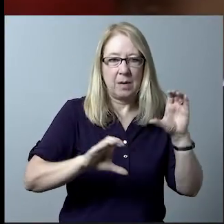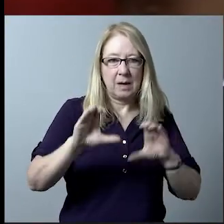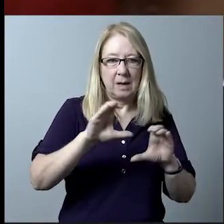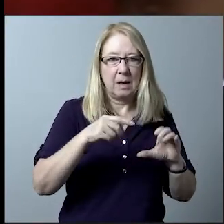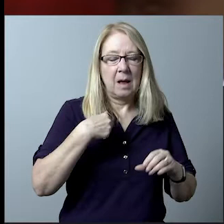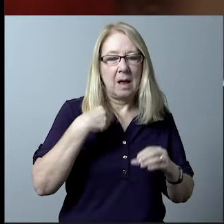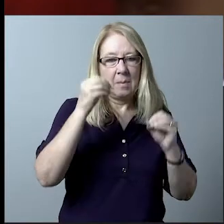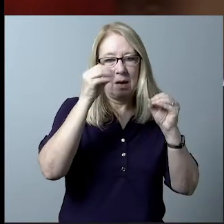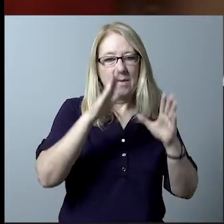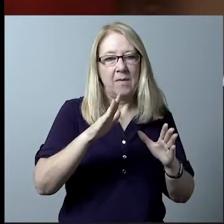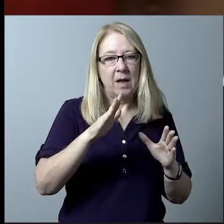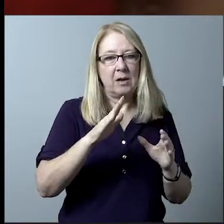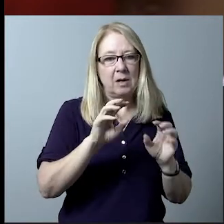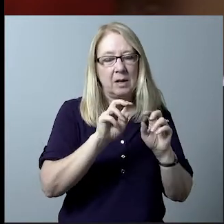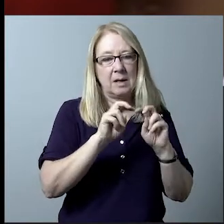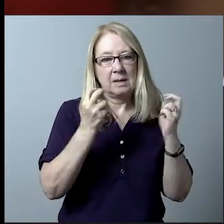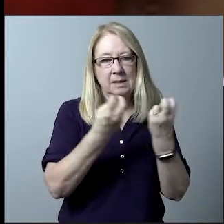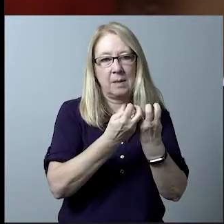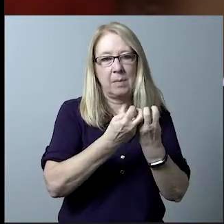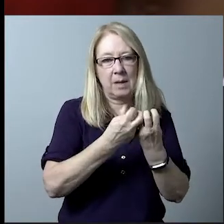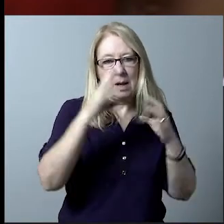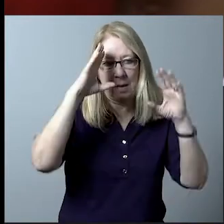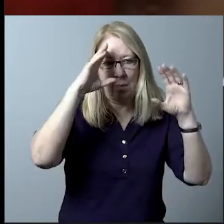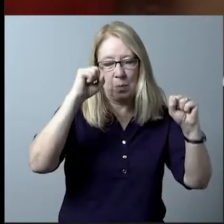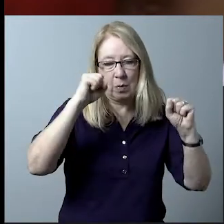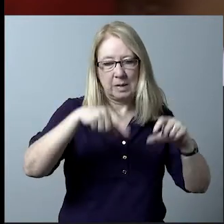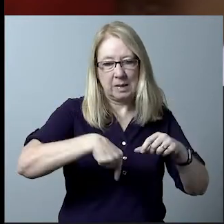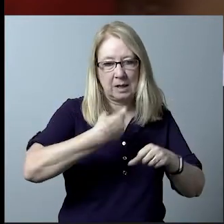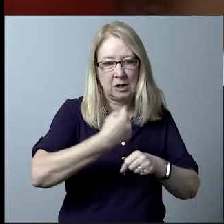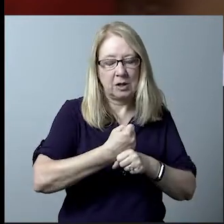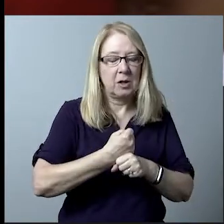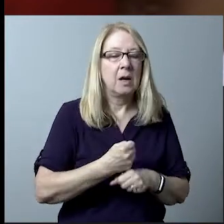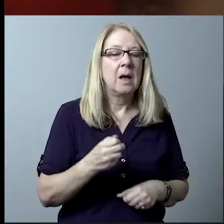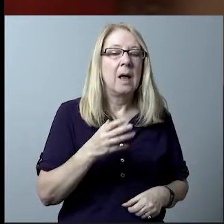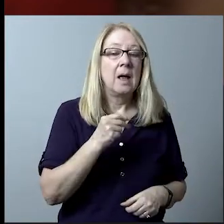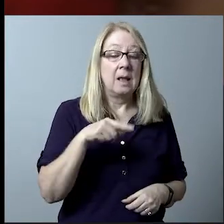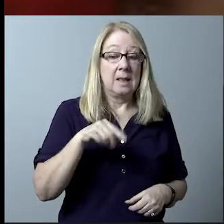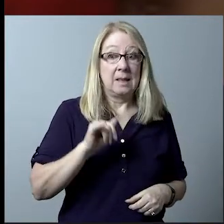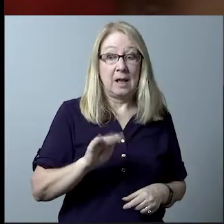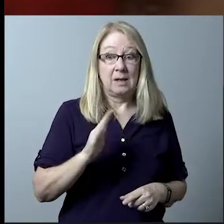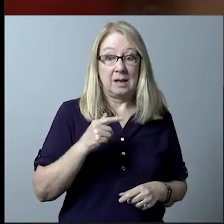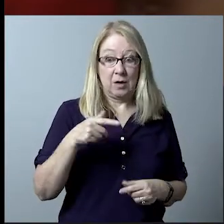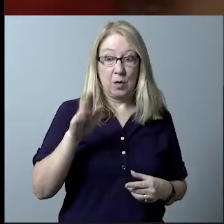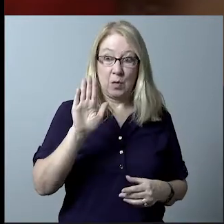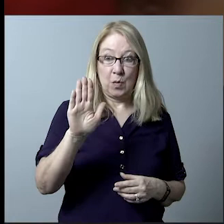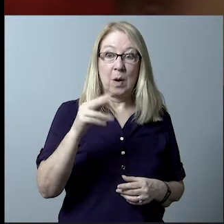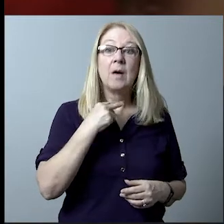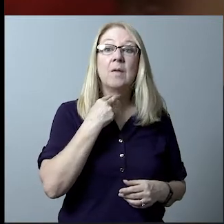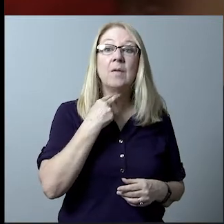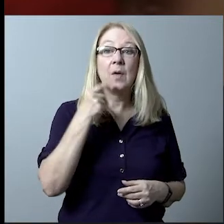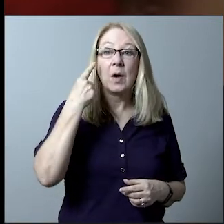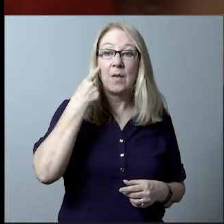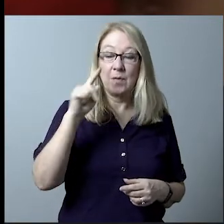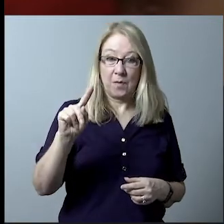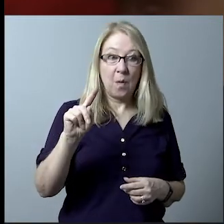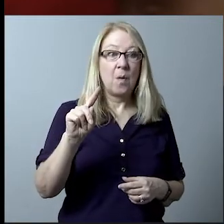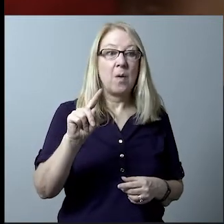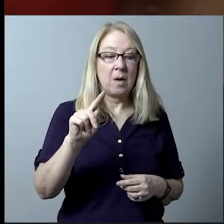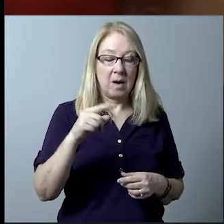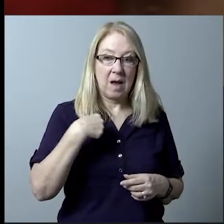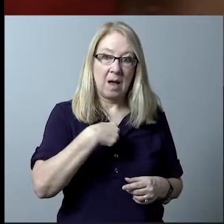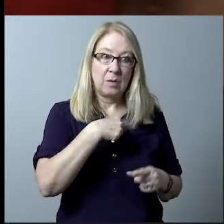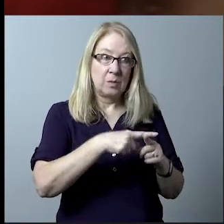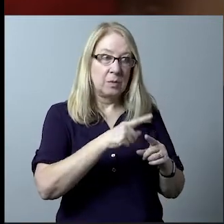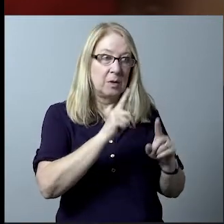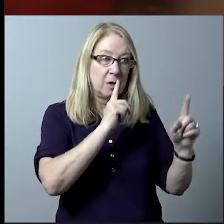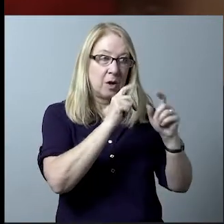and Biochemistry, and I'm the Faculty Assembly President this year. So, you know, this is your voice for the